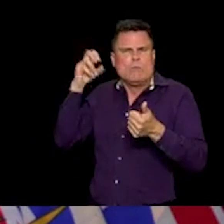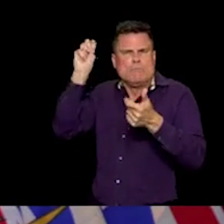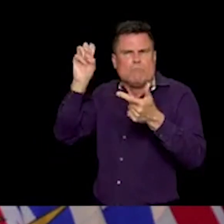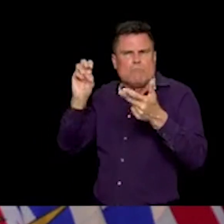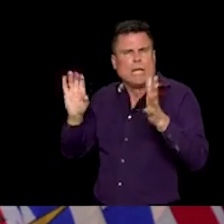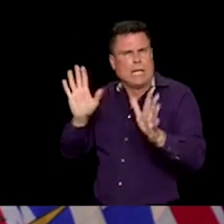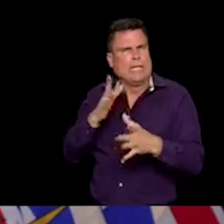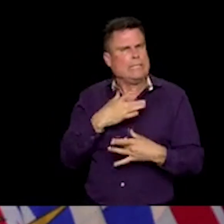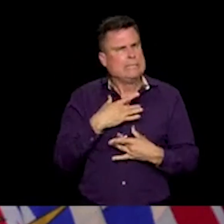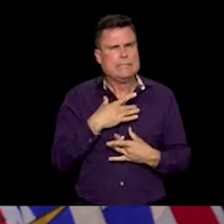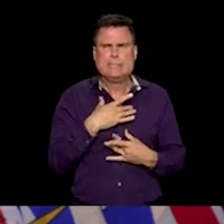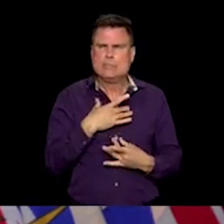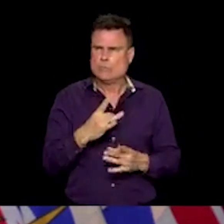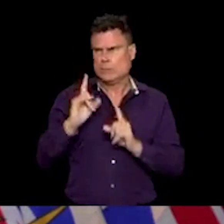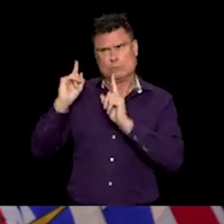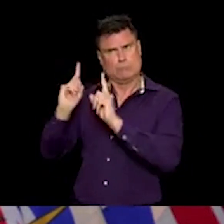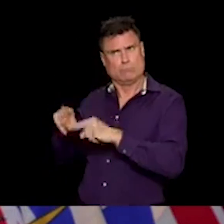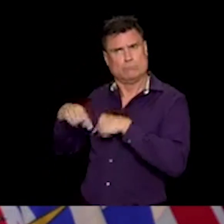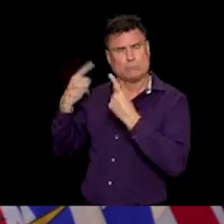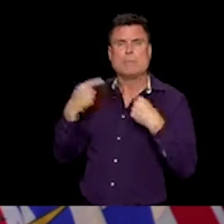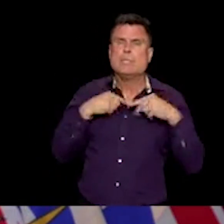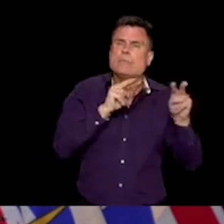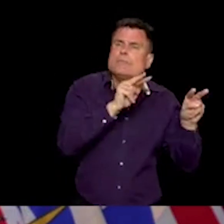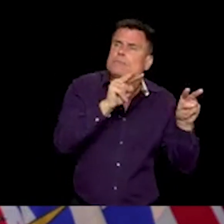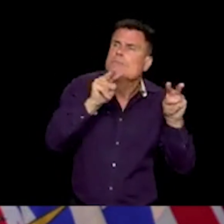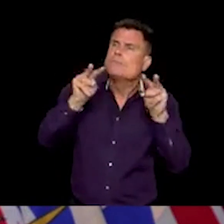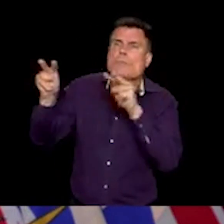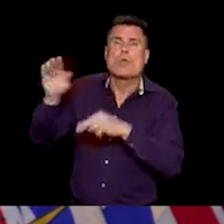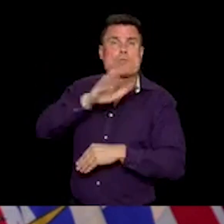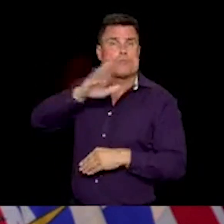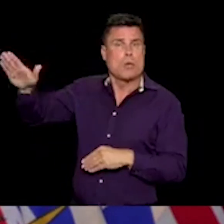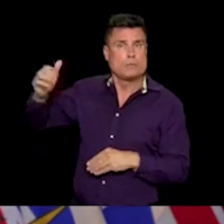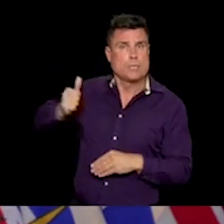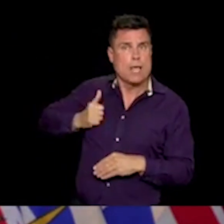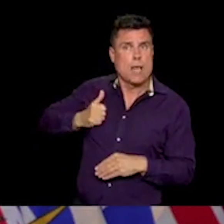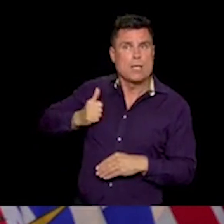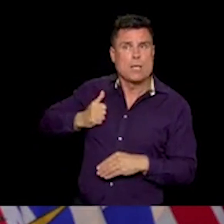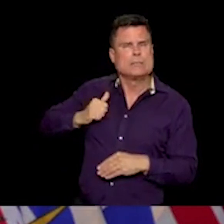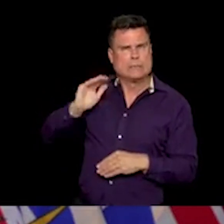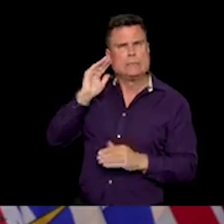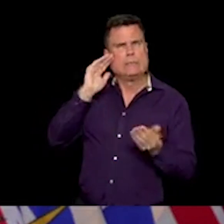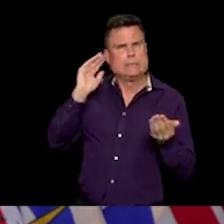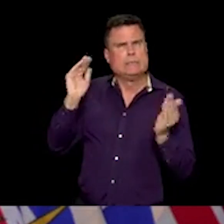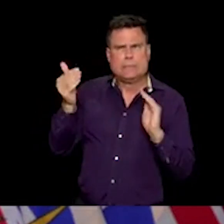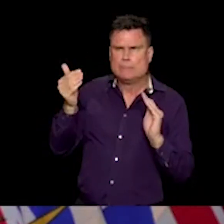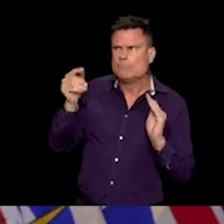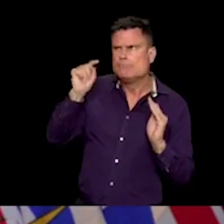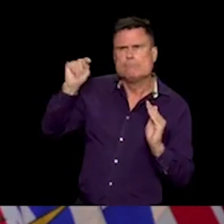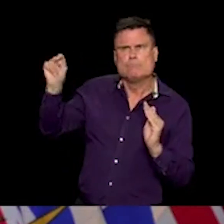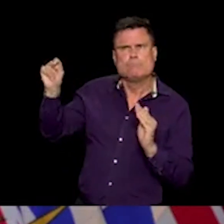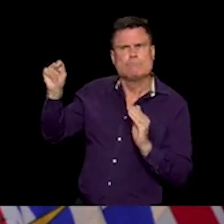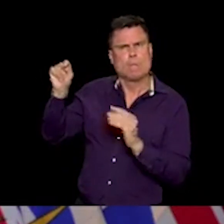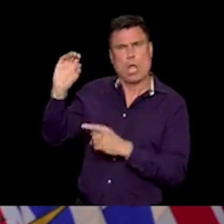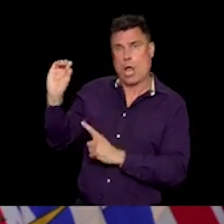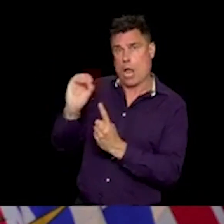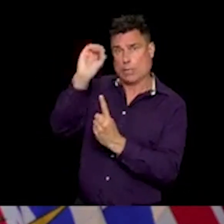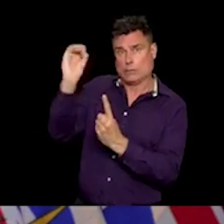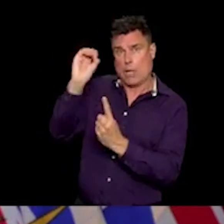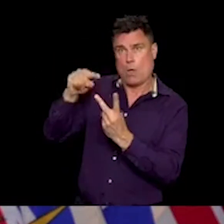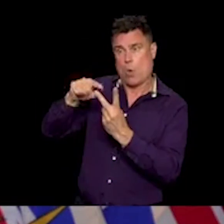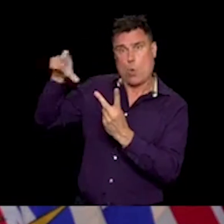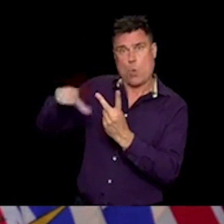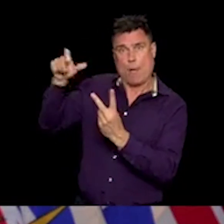I also want to give you an update on some of the, there's been some media around reporting on deaths and the number